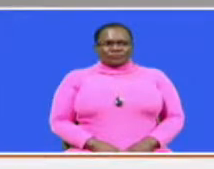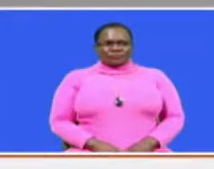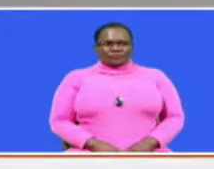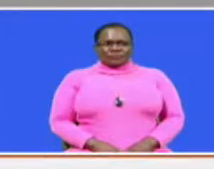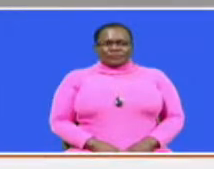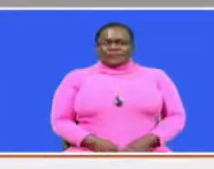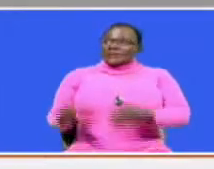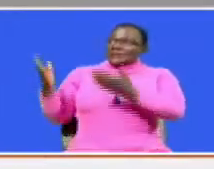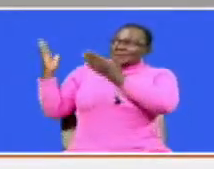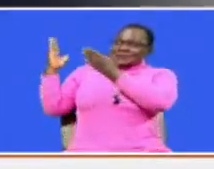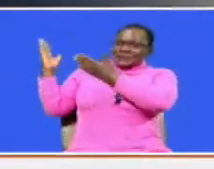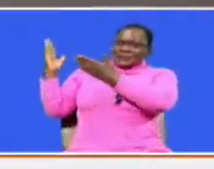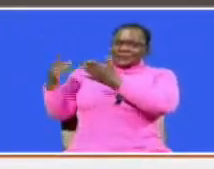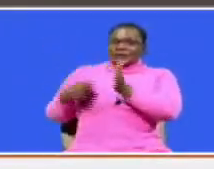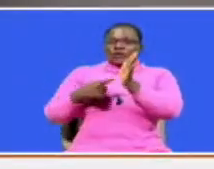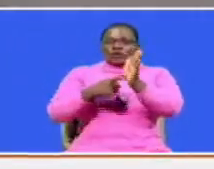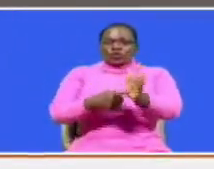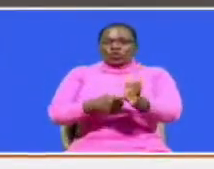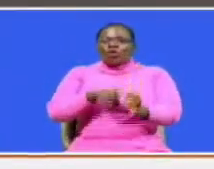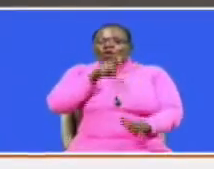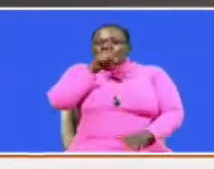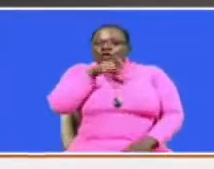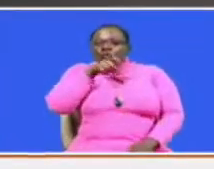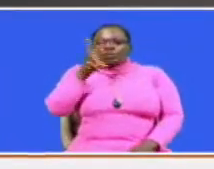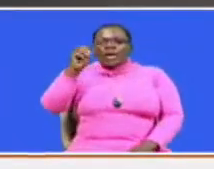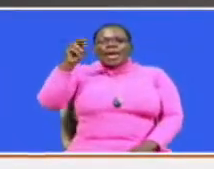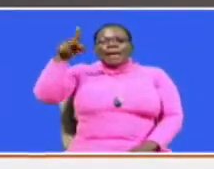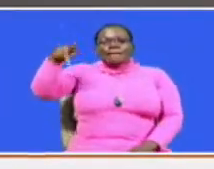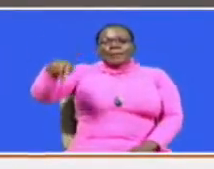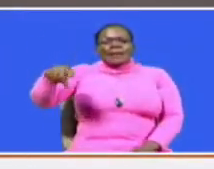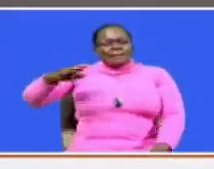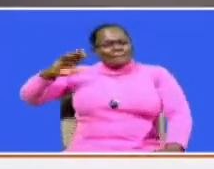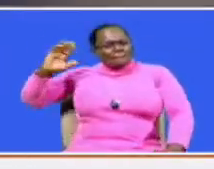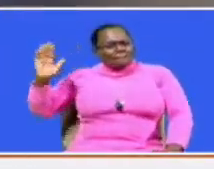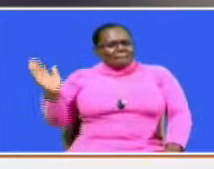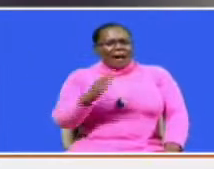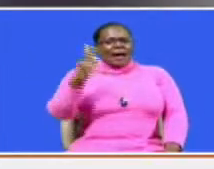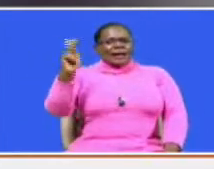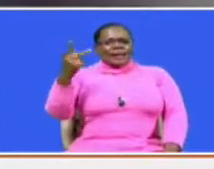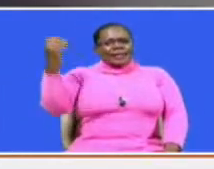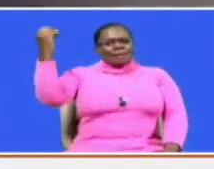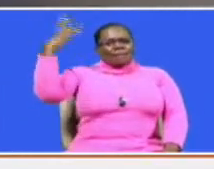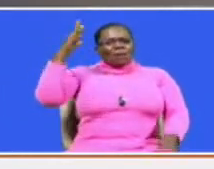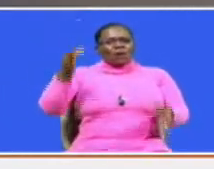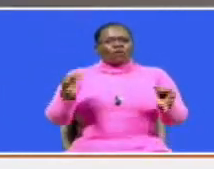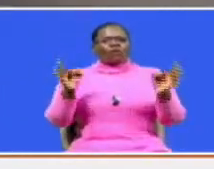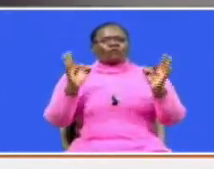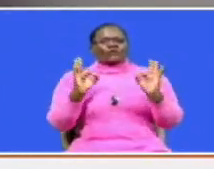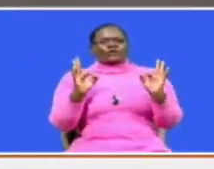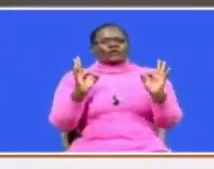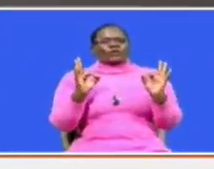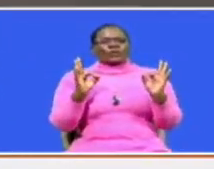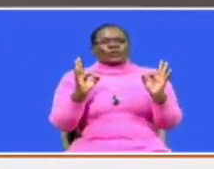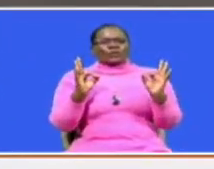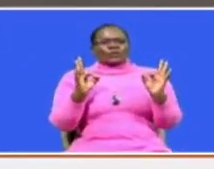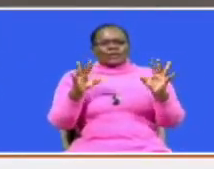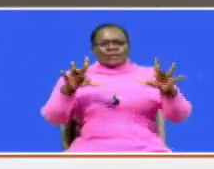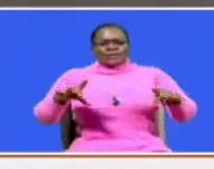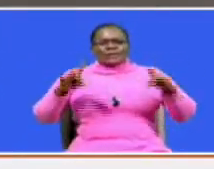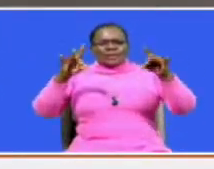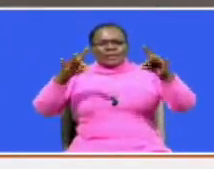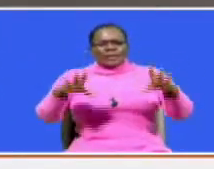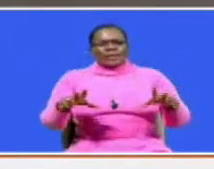The video showing Kitui East Member of Parliament Nimrod Mbai beating up a Kenya Power official Julius Okangi in